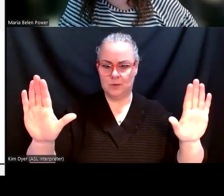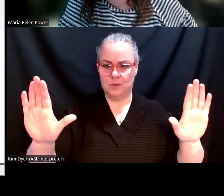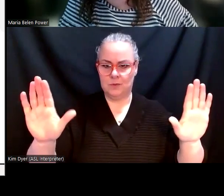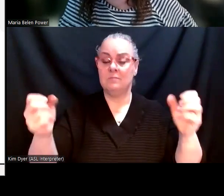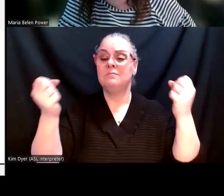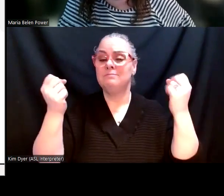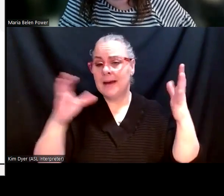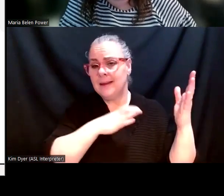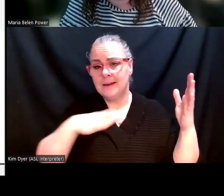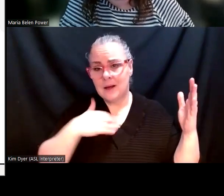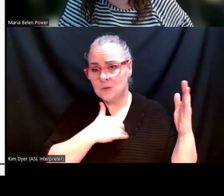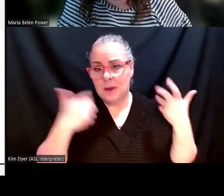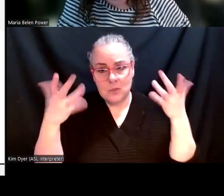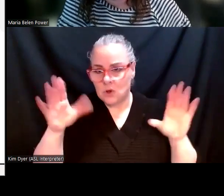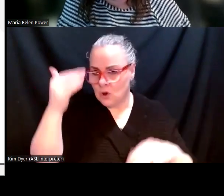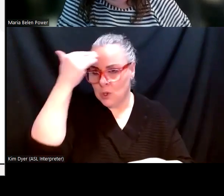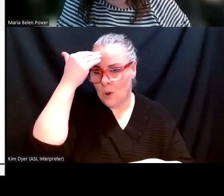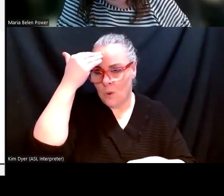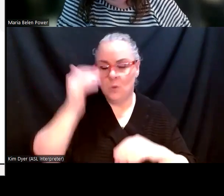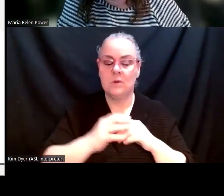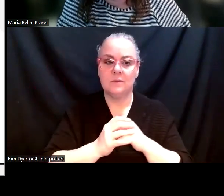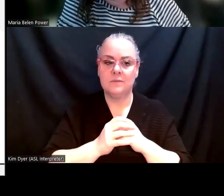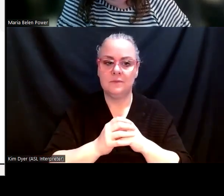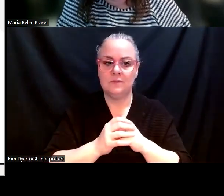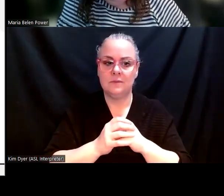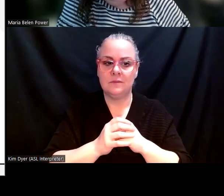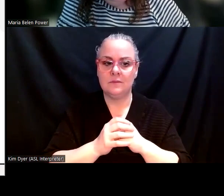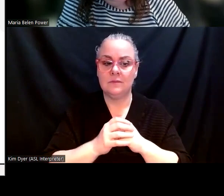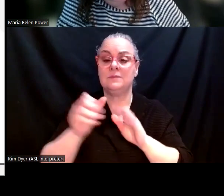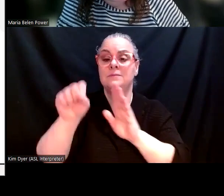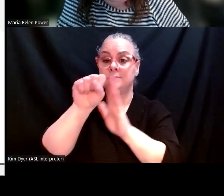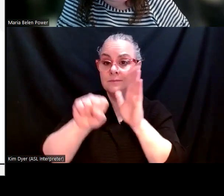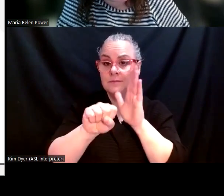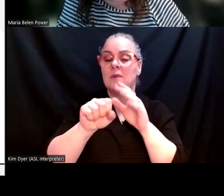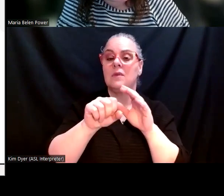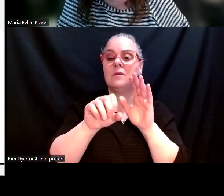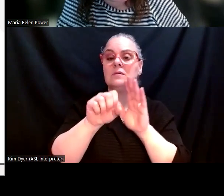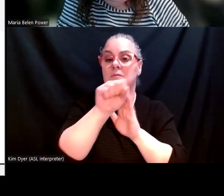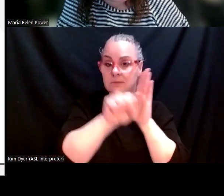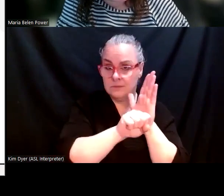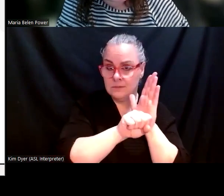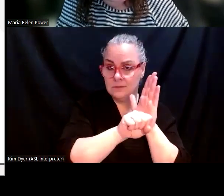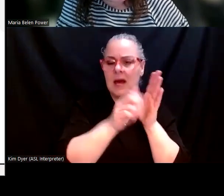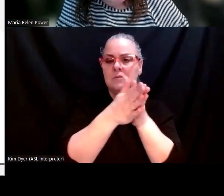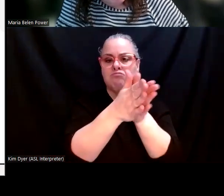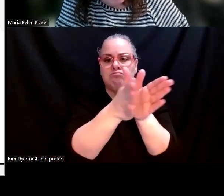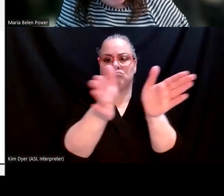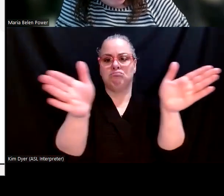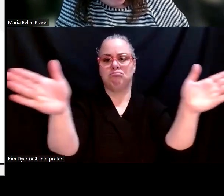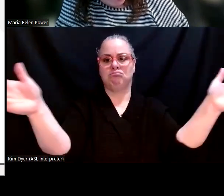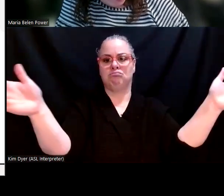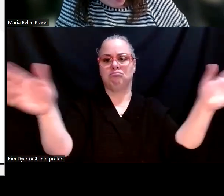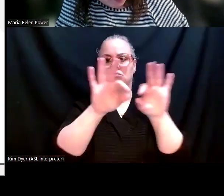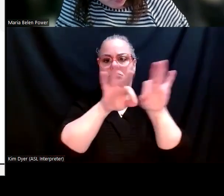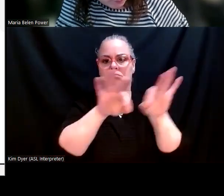many council members are aware, the state, the Commonwealth, has a broad definition